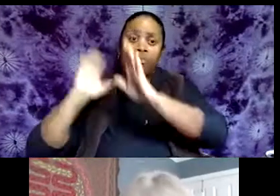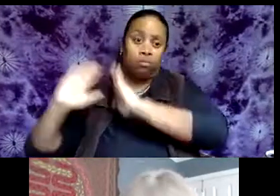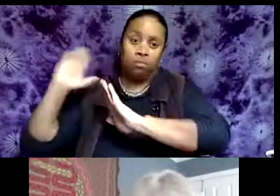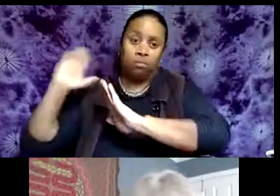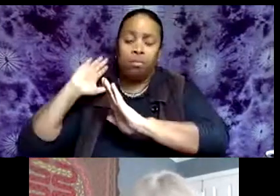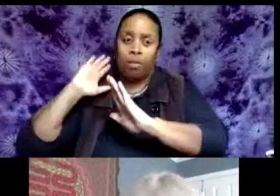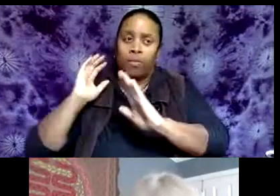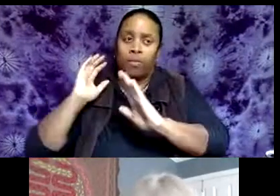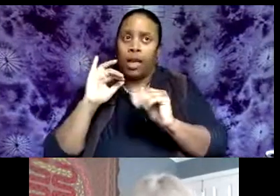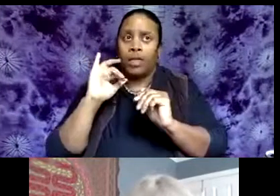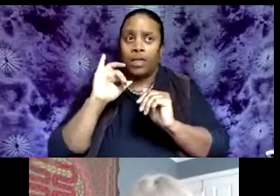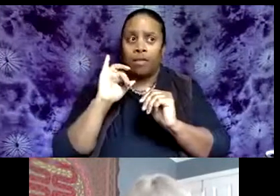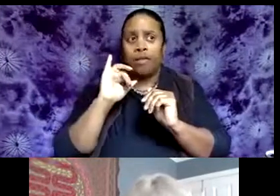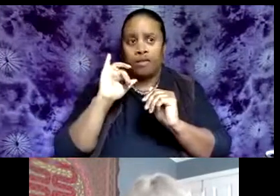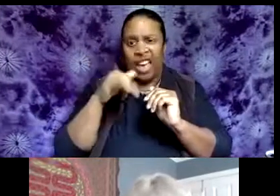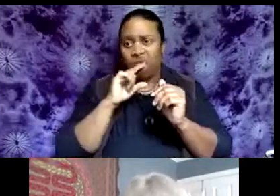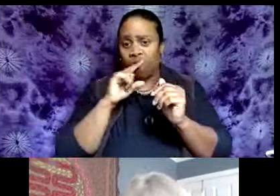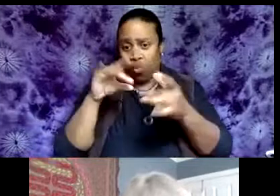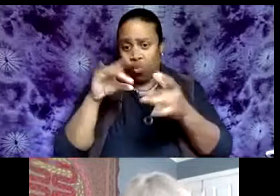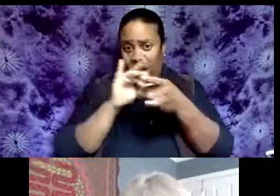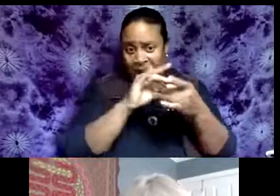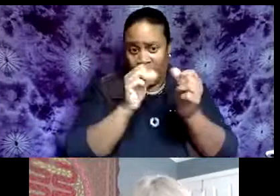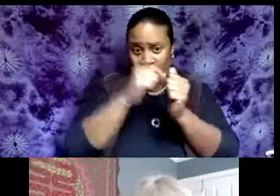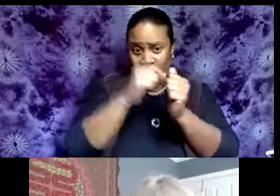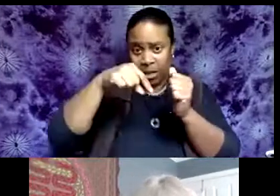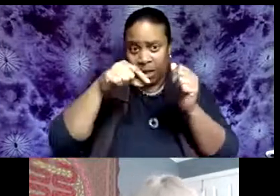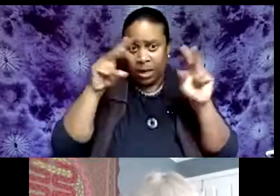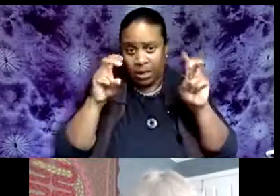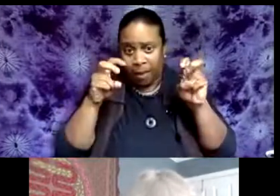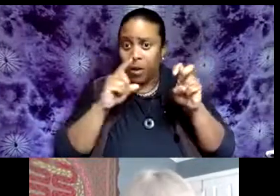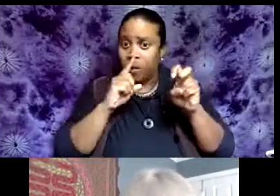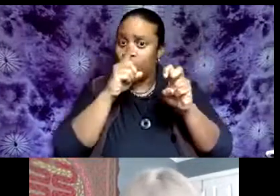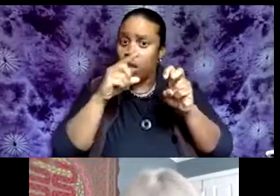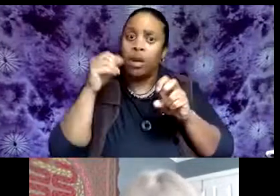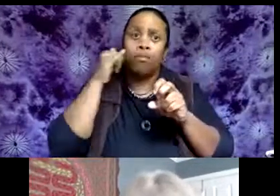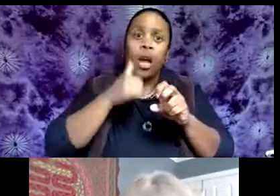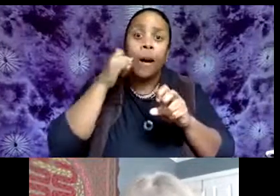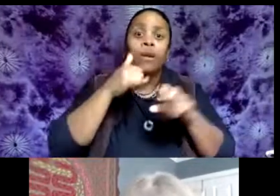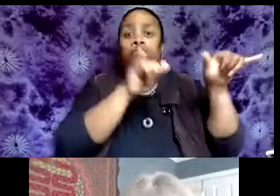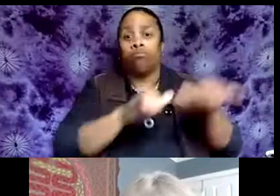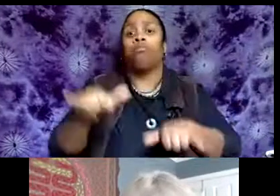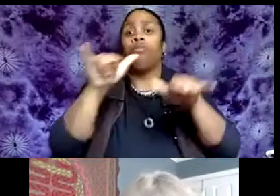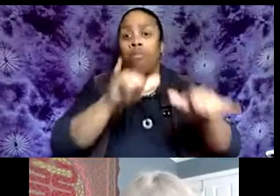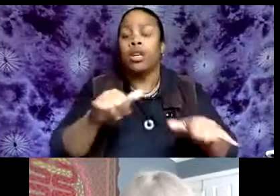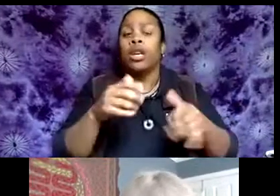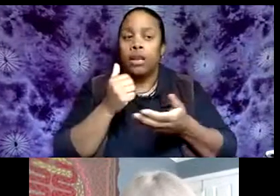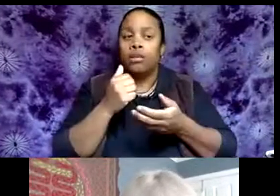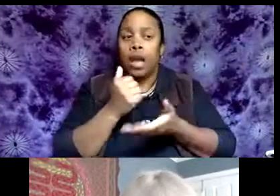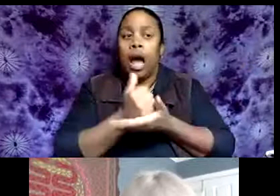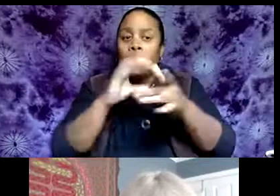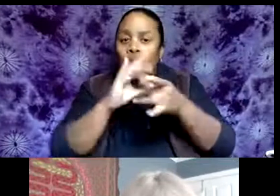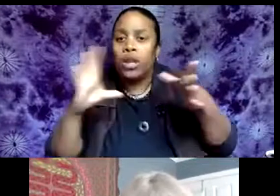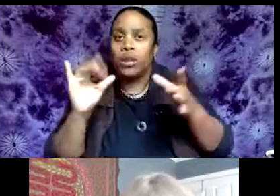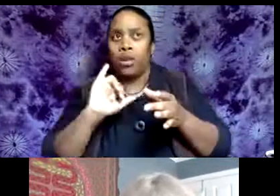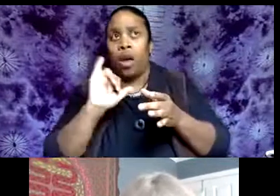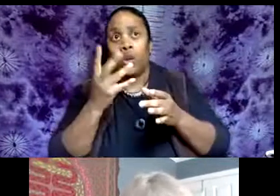much on topic with this. They're pretty common. So I like to release those, but I also like to download you with positives